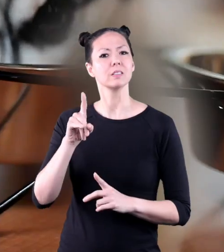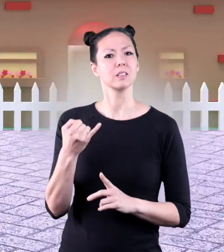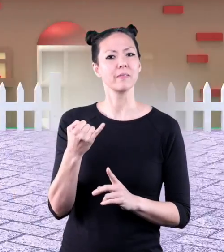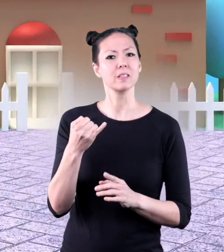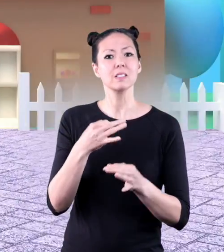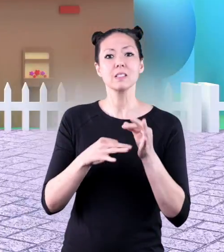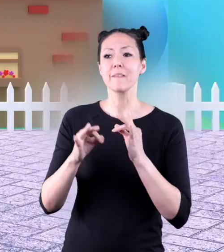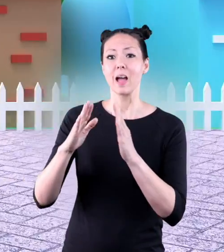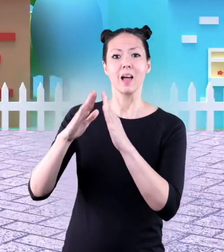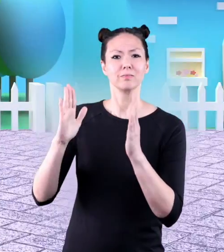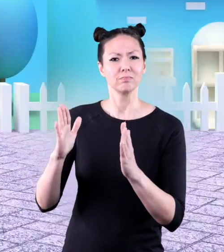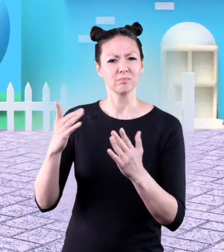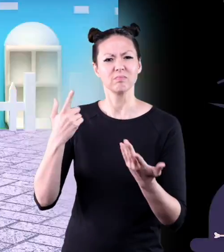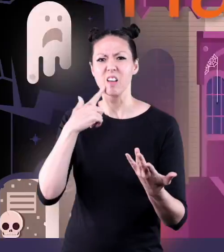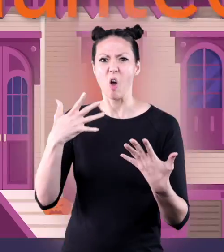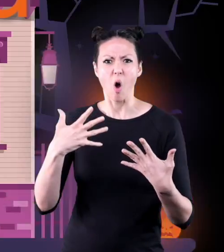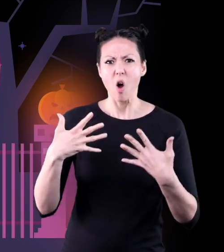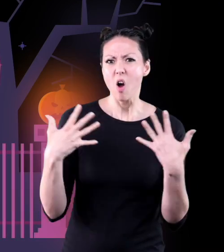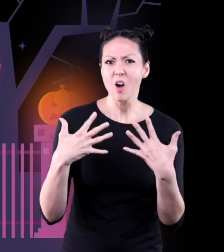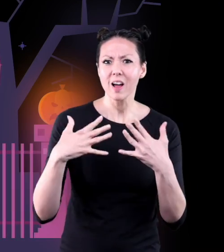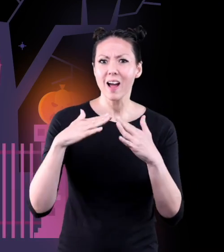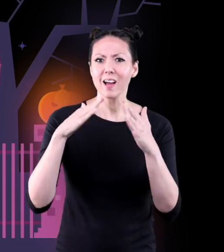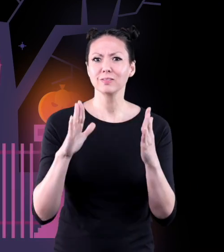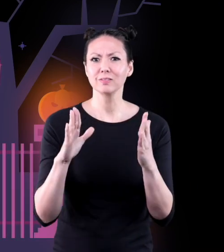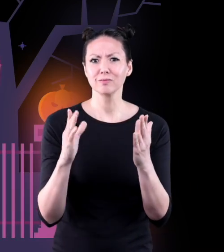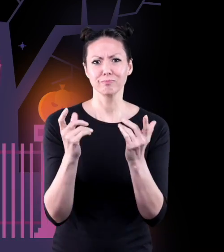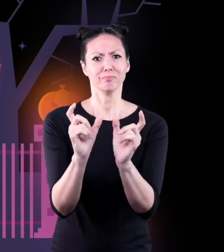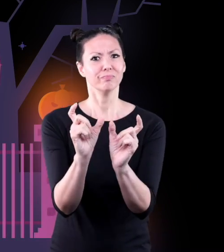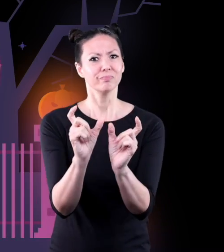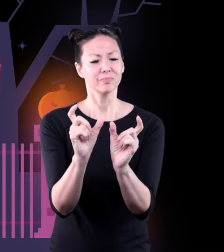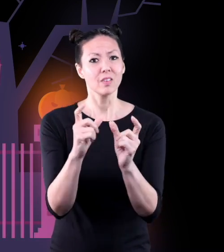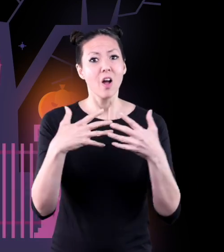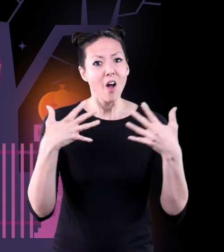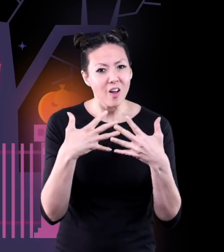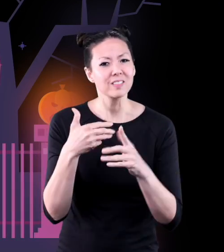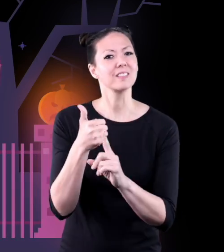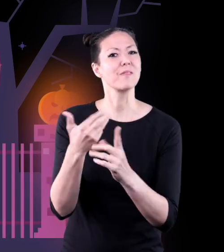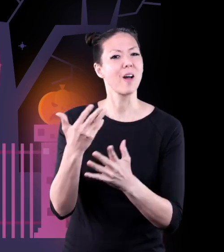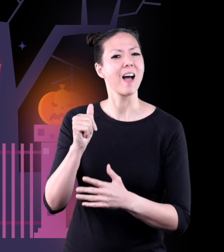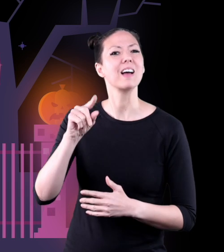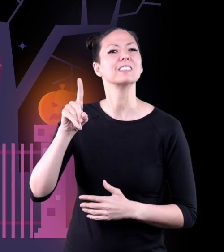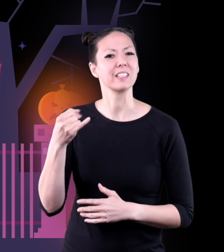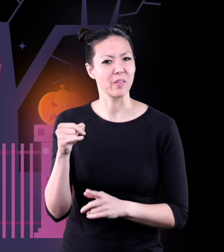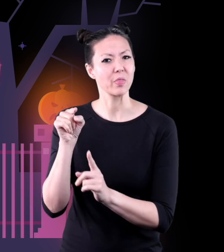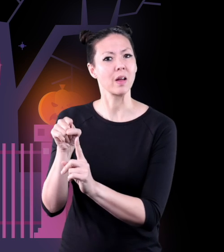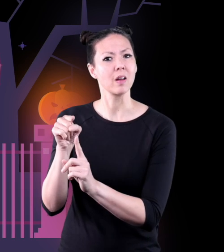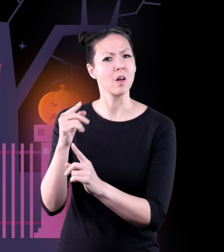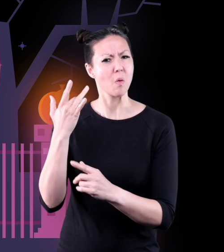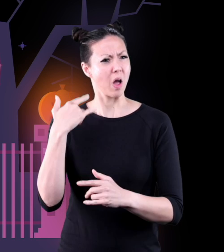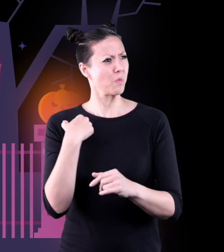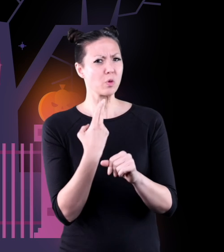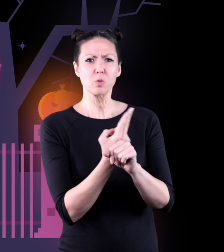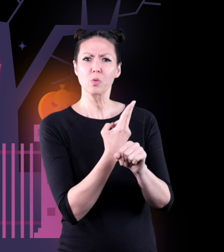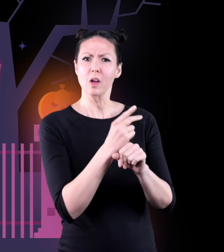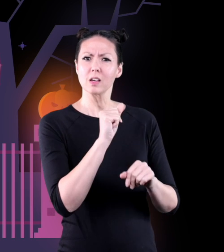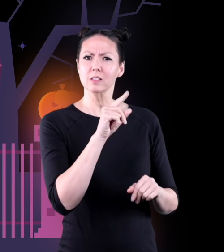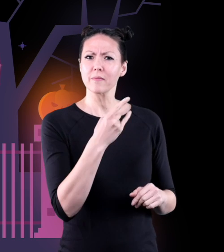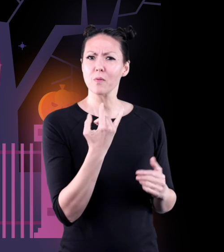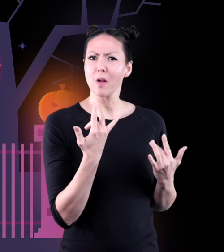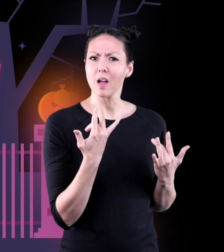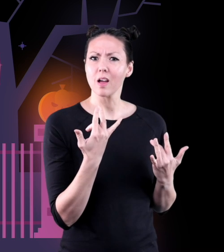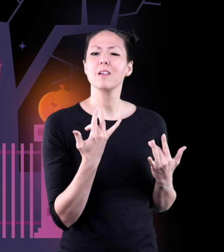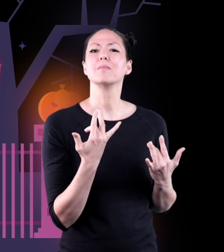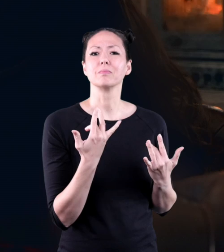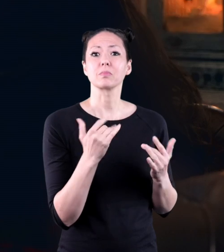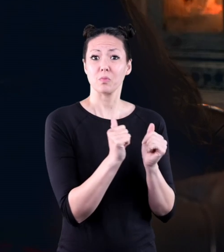adjective. Instead of just house, could be a haunted house. Haunted is the adjective there. So why do we use